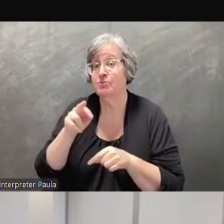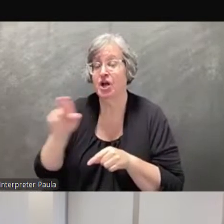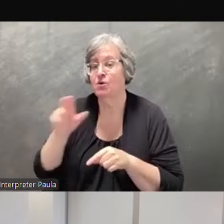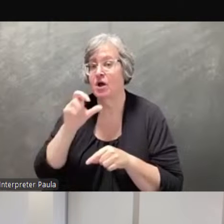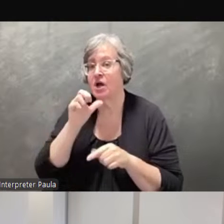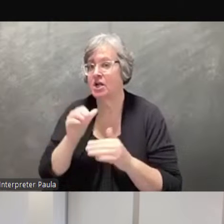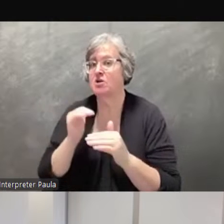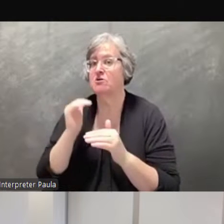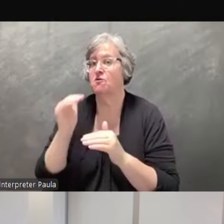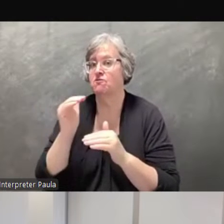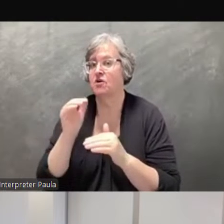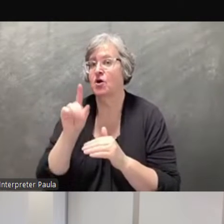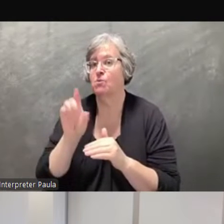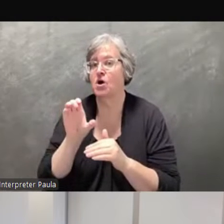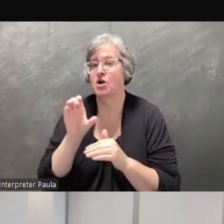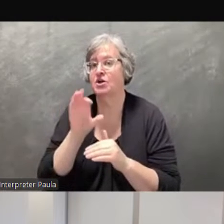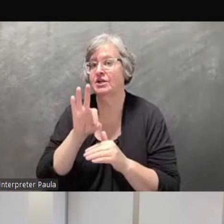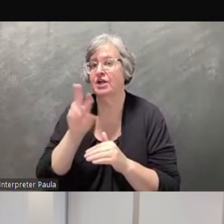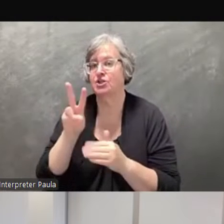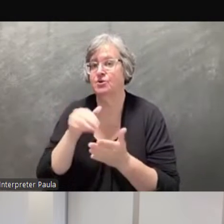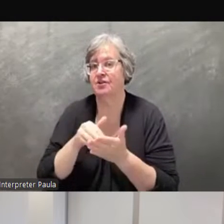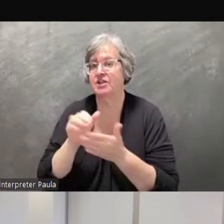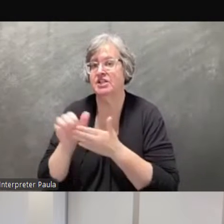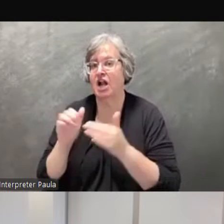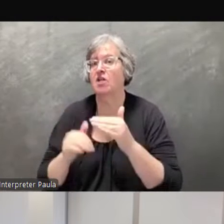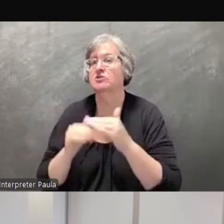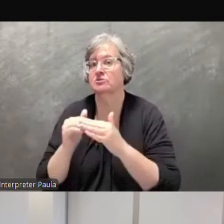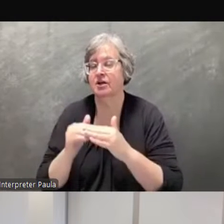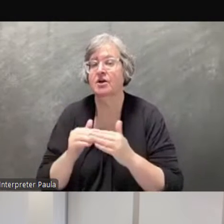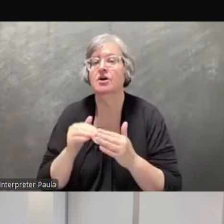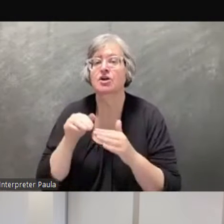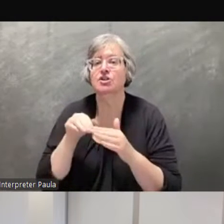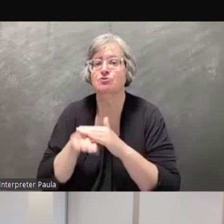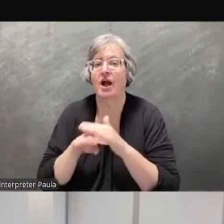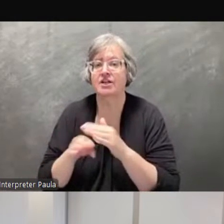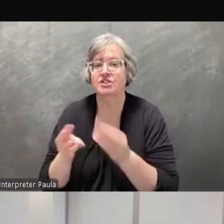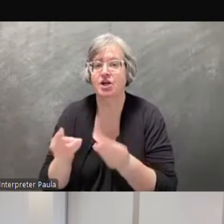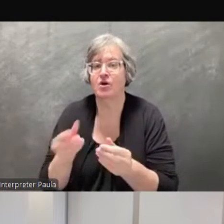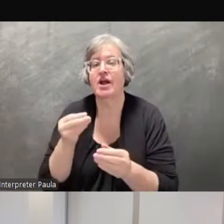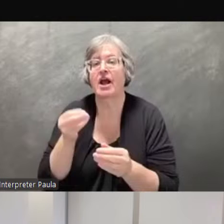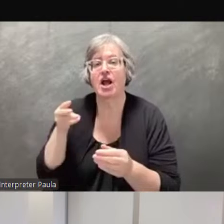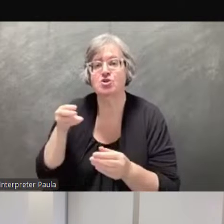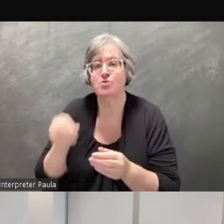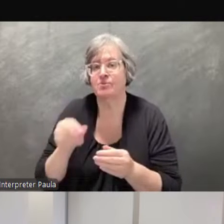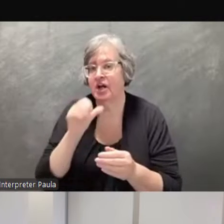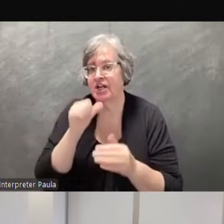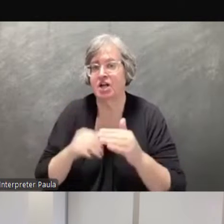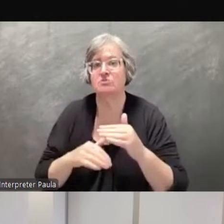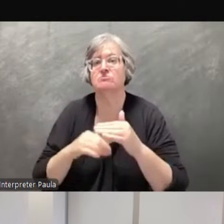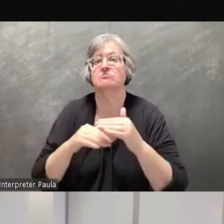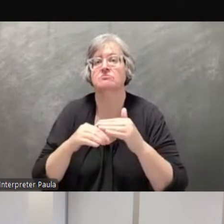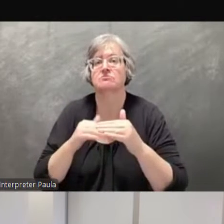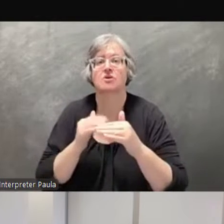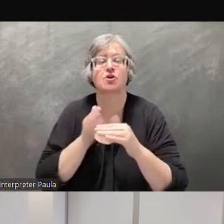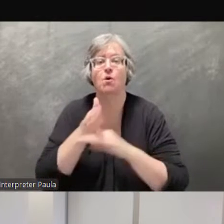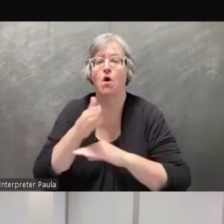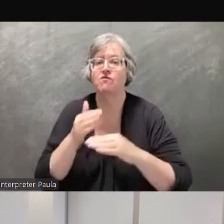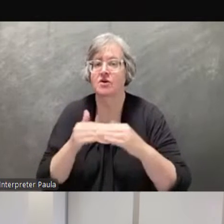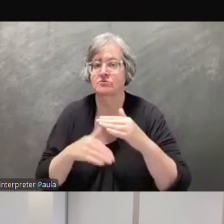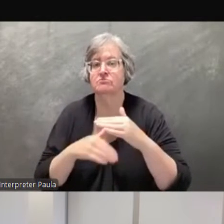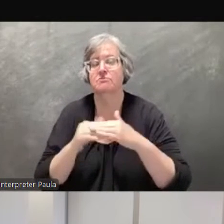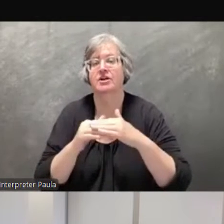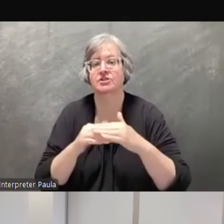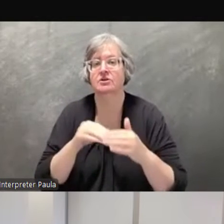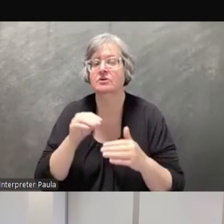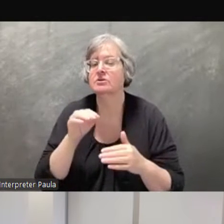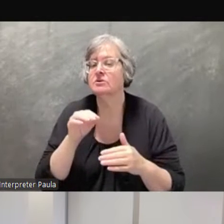exceed $192,000 to access the property, as well as reimburse an amount not to exceed $450,000 for